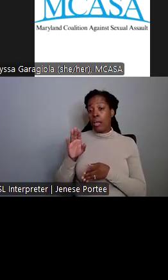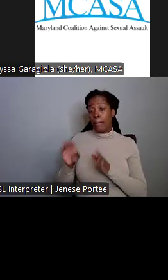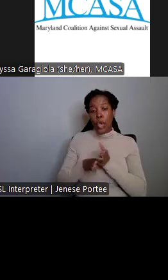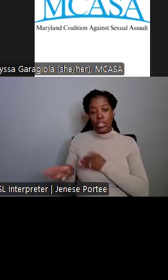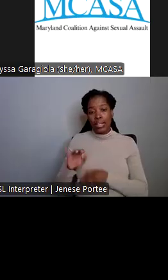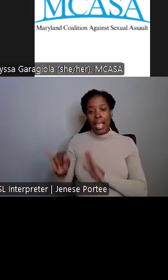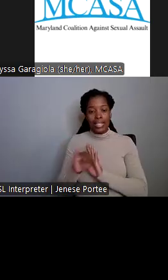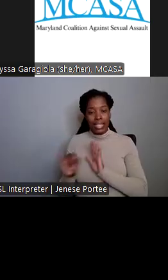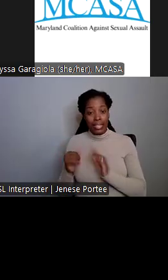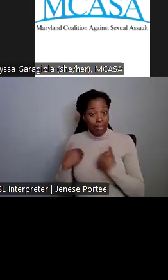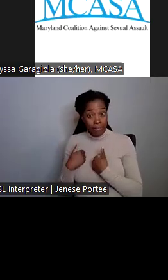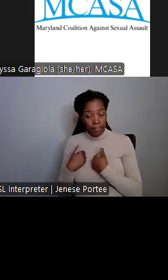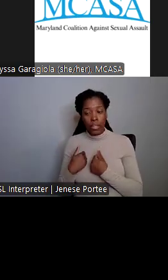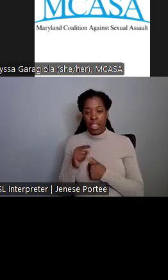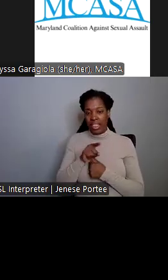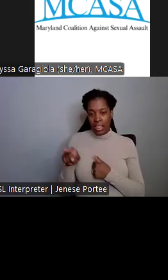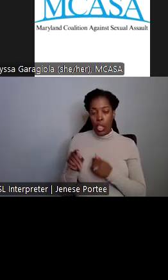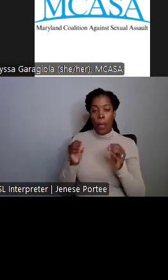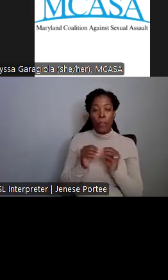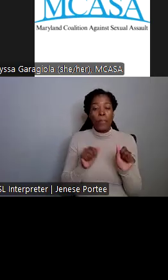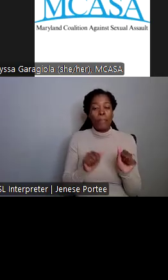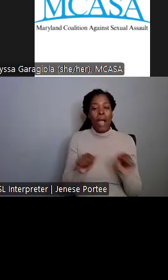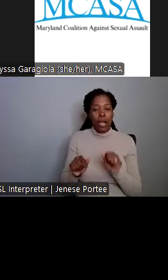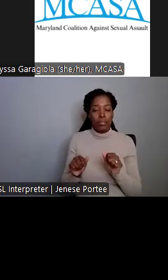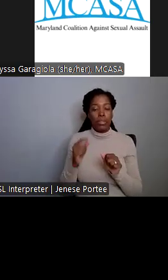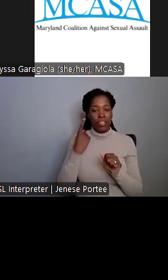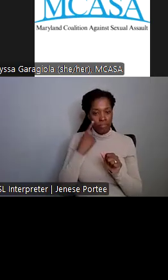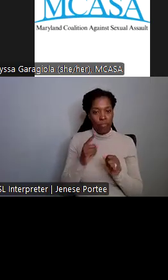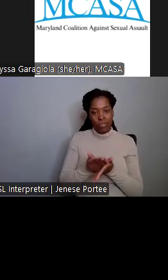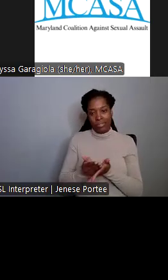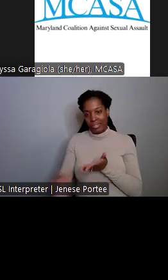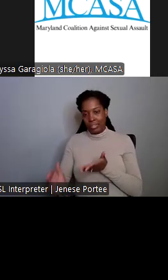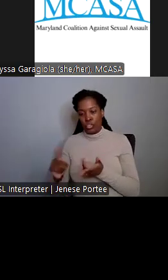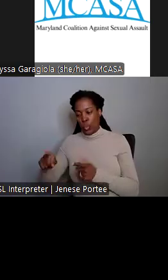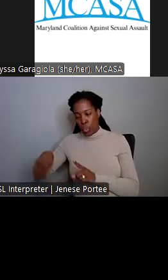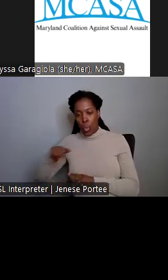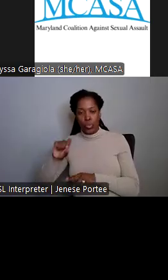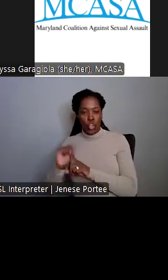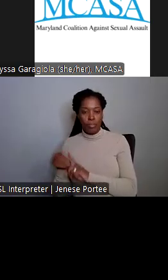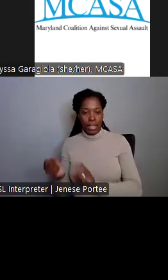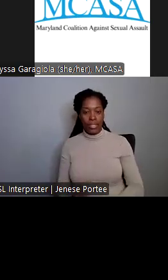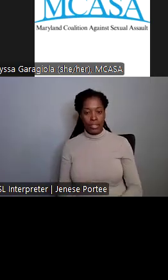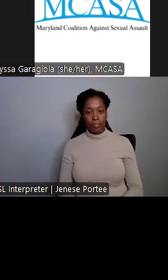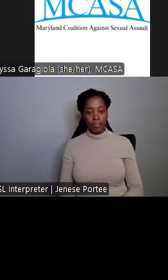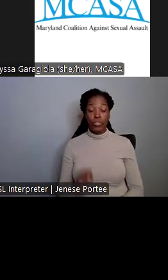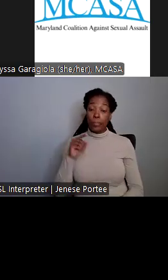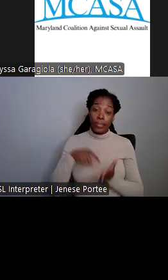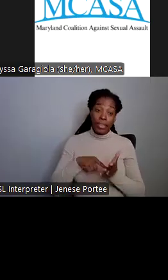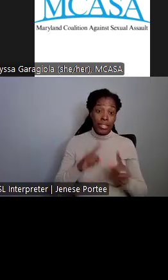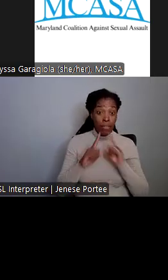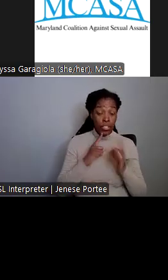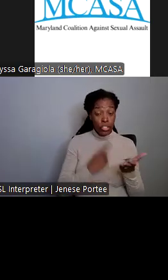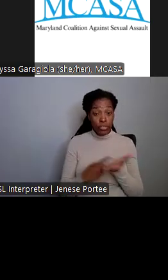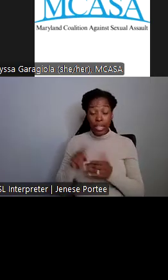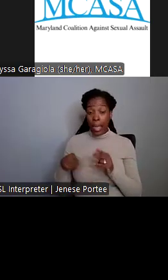more likely to be filtered into those circumstances. So, this conversation around identity is